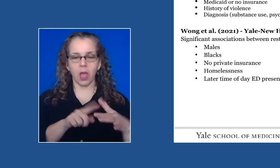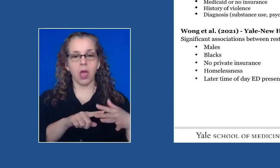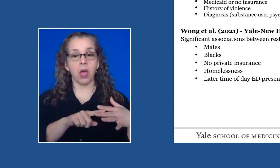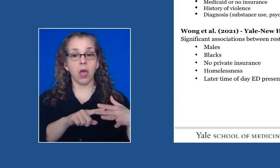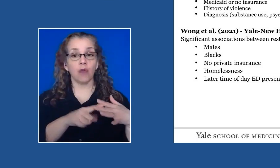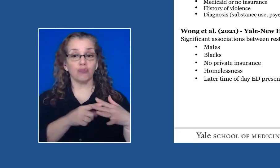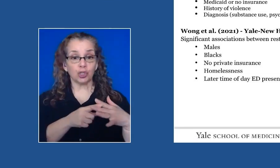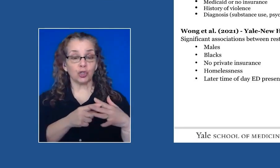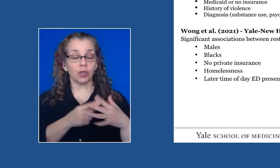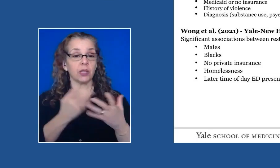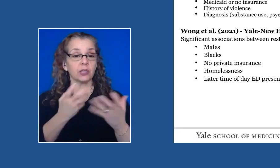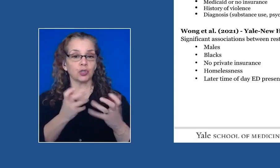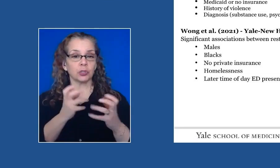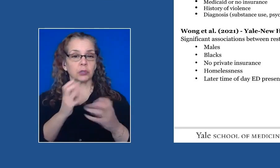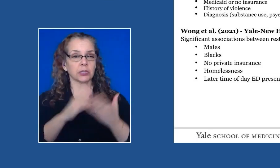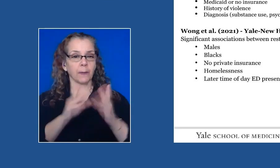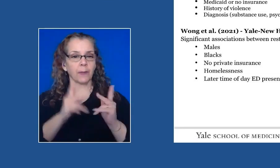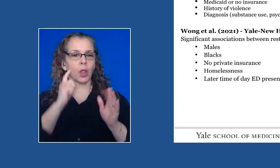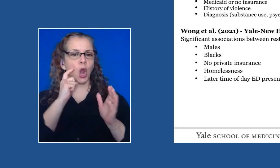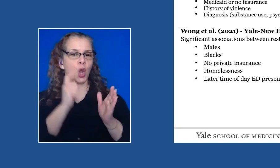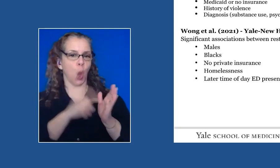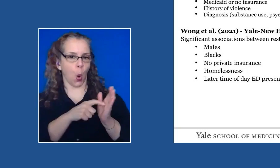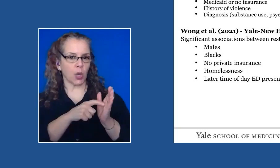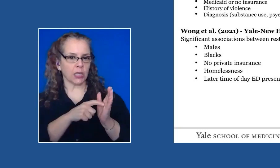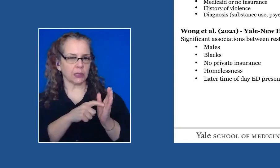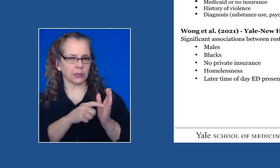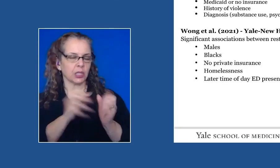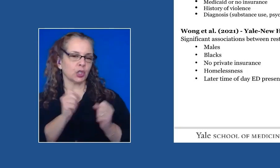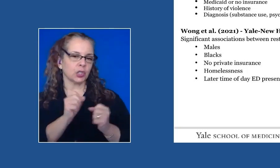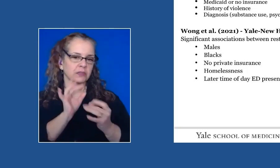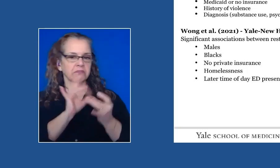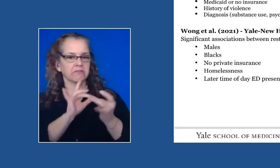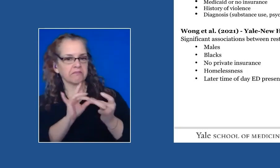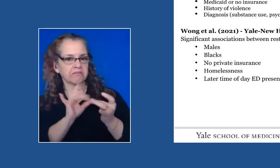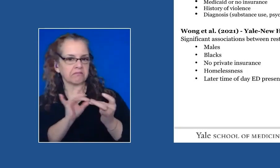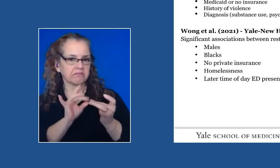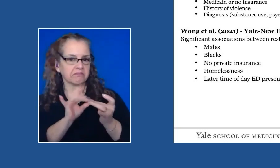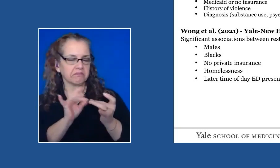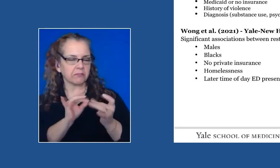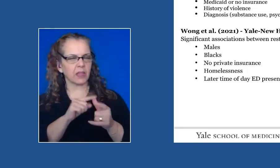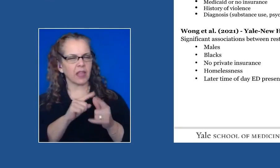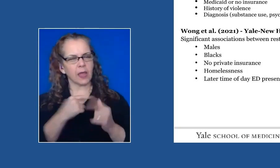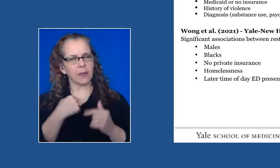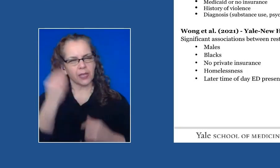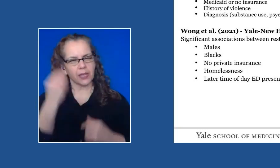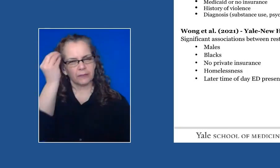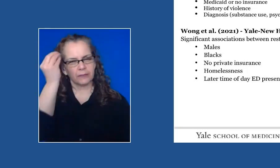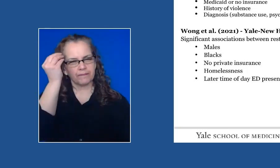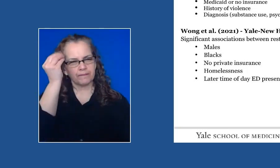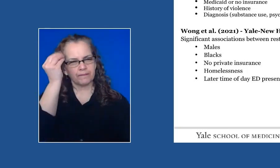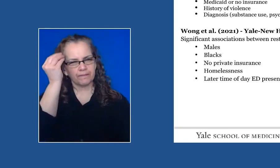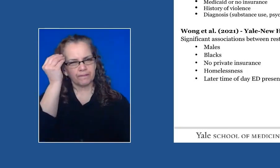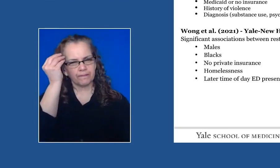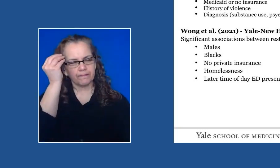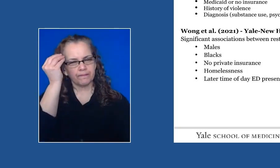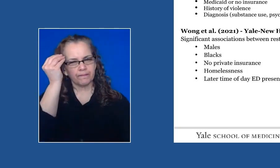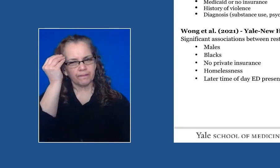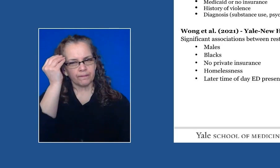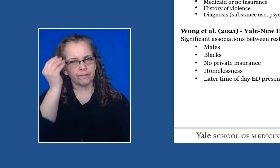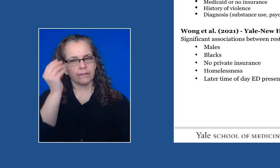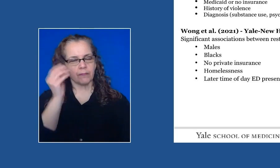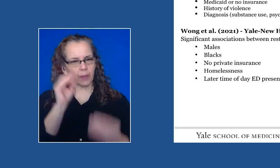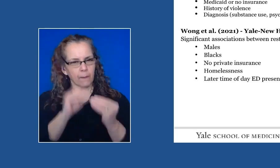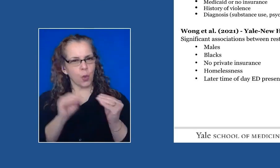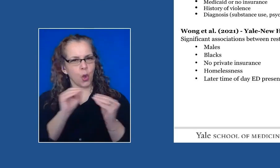individuals who noticed it and just talked about it in circles with me. And then I started thinking about it a little bit more carefully when more staff were bringing this up